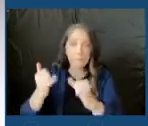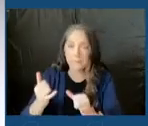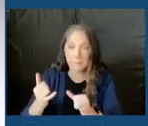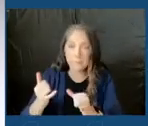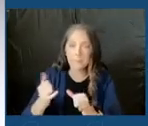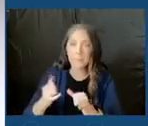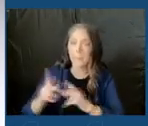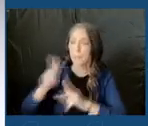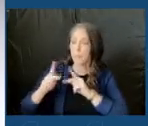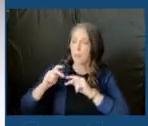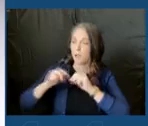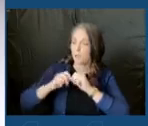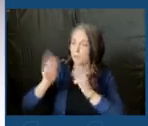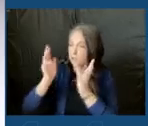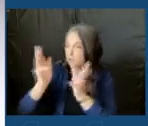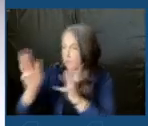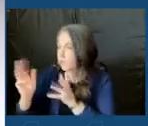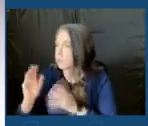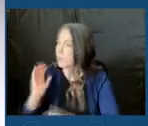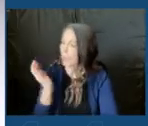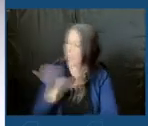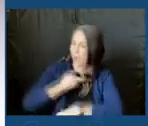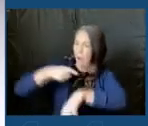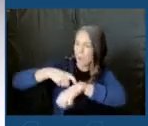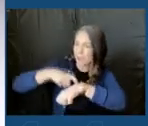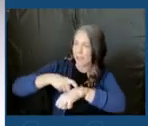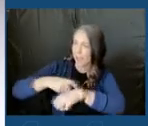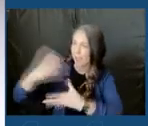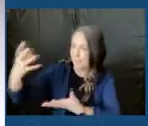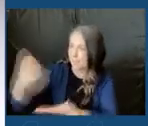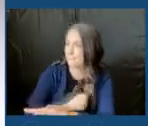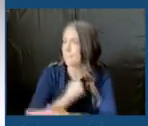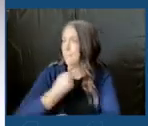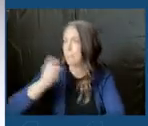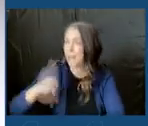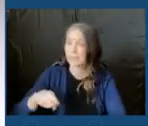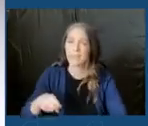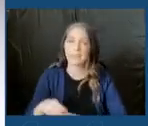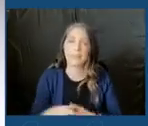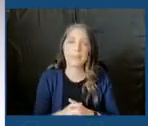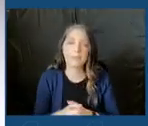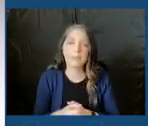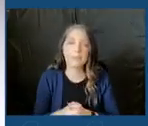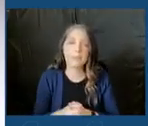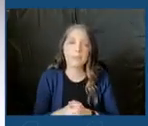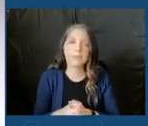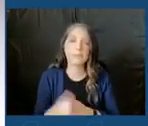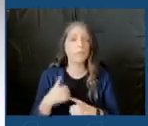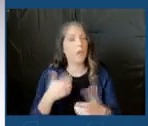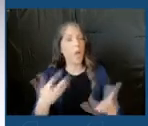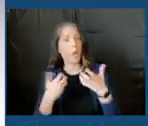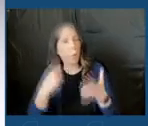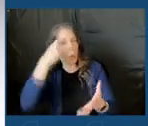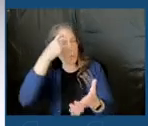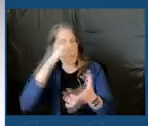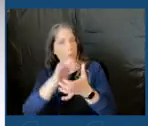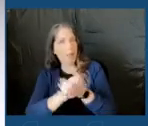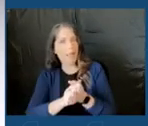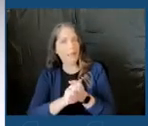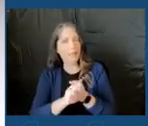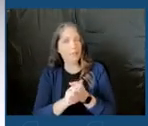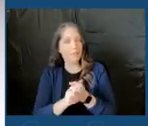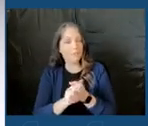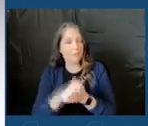saying, this is our time, you have to seize it, you have to grasp it. I want to believe that this is what we are all